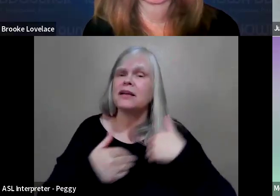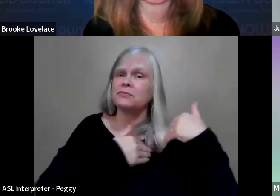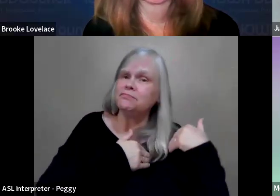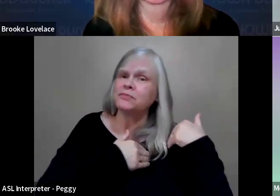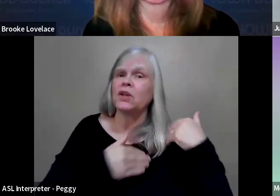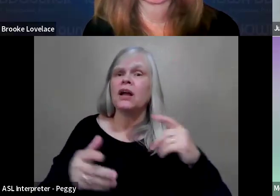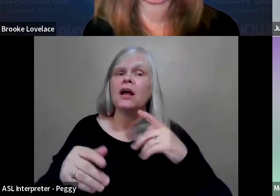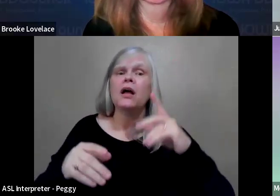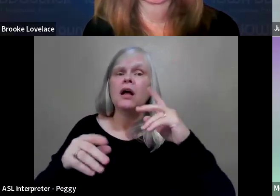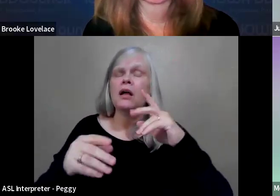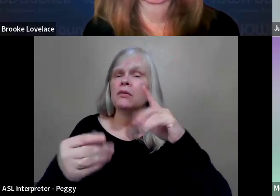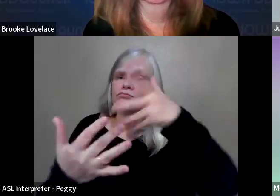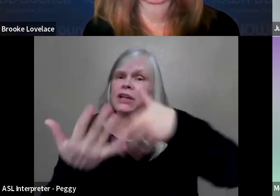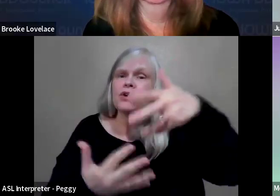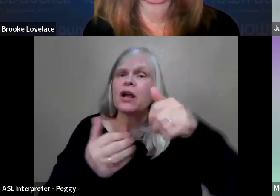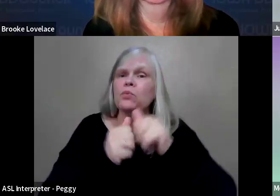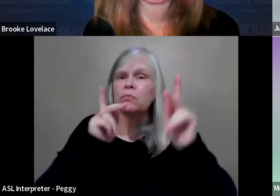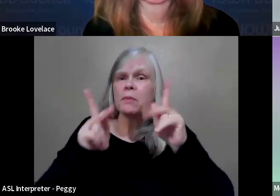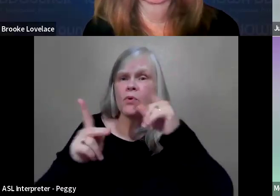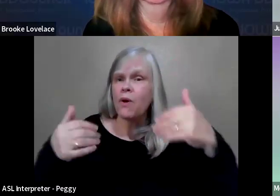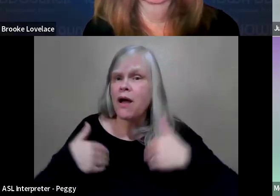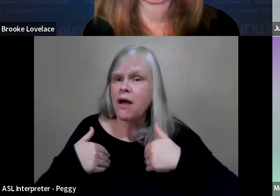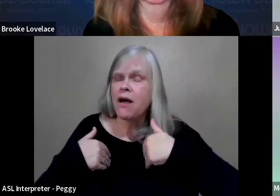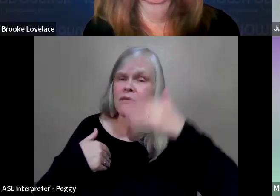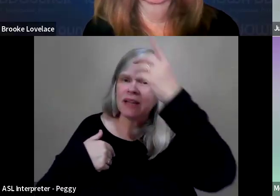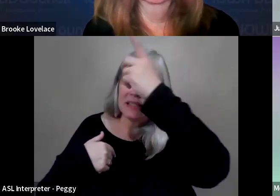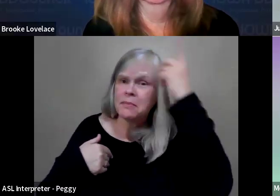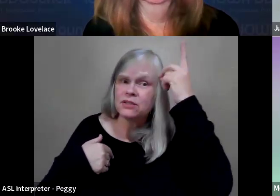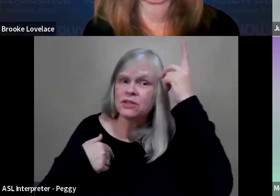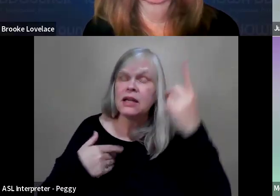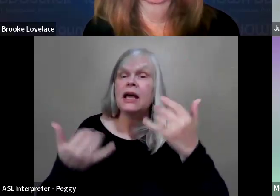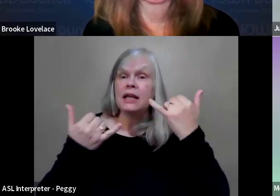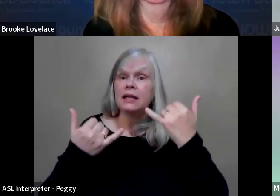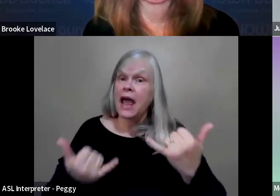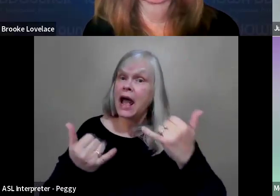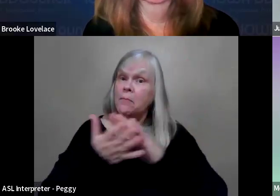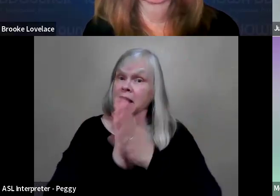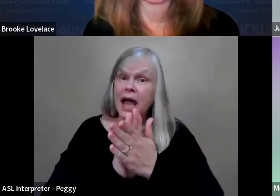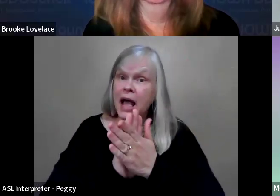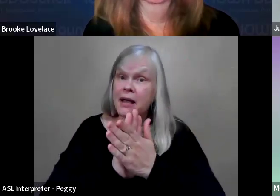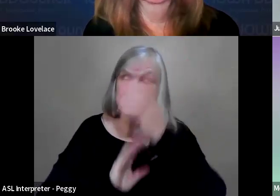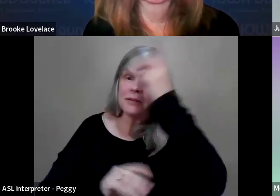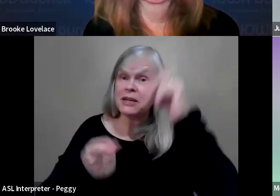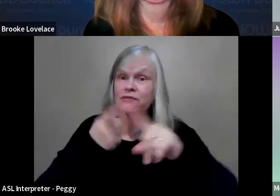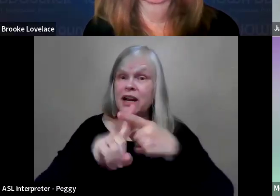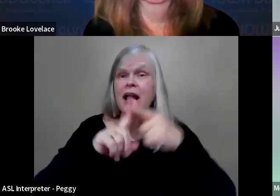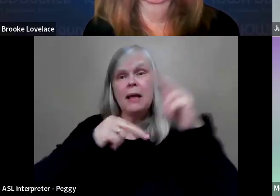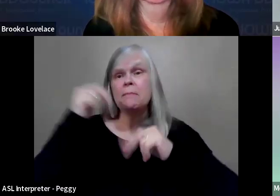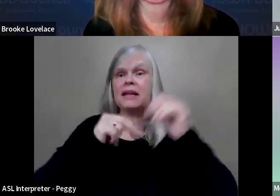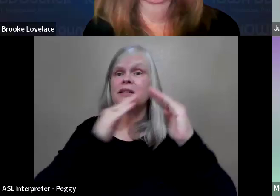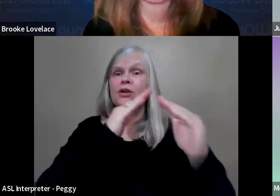with dementia in our community. Become a dementia friend today and build communities where all people can